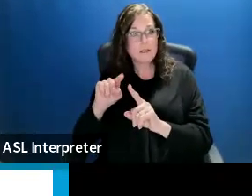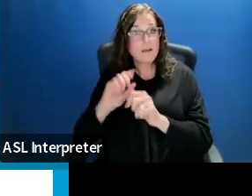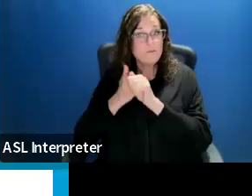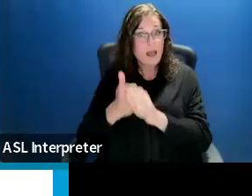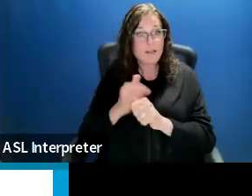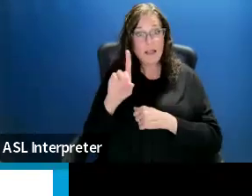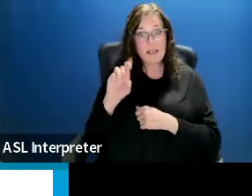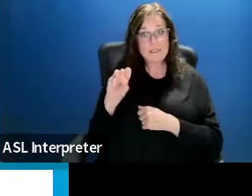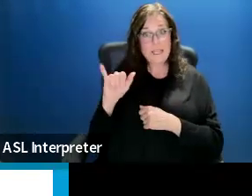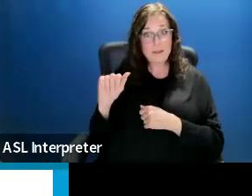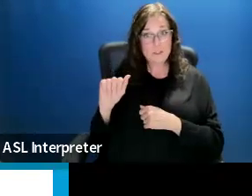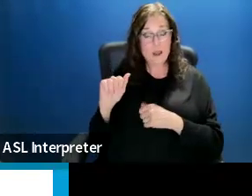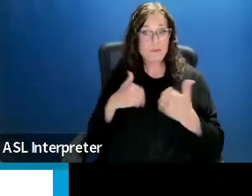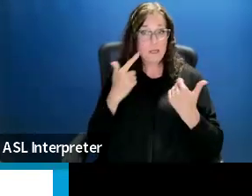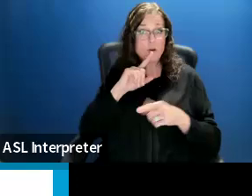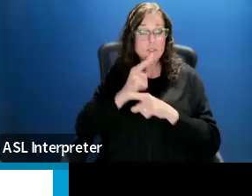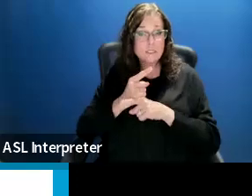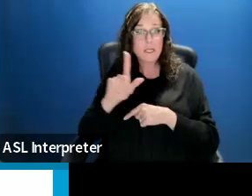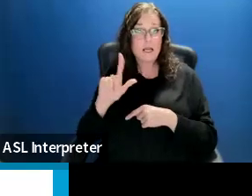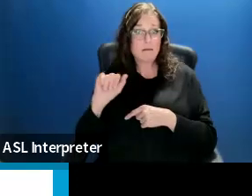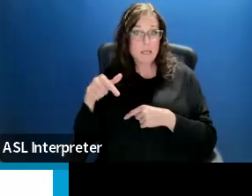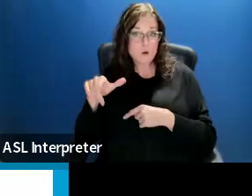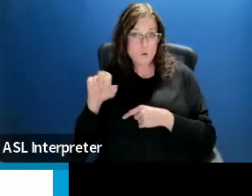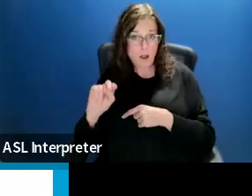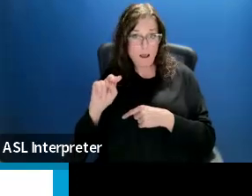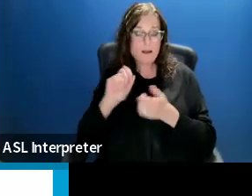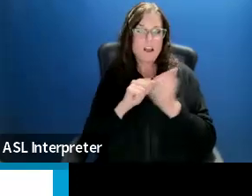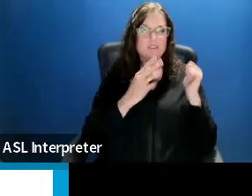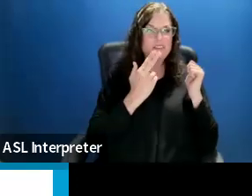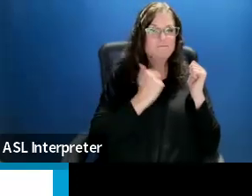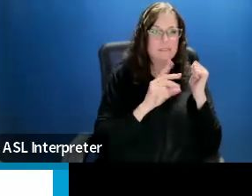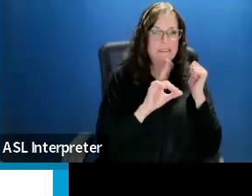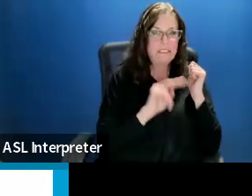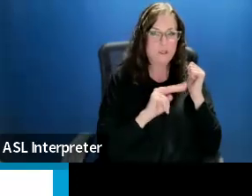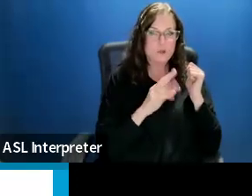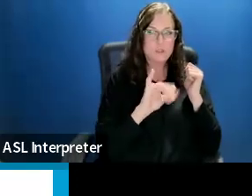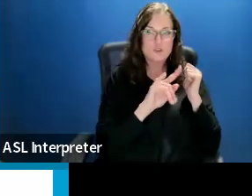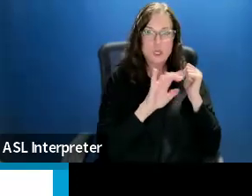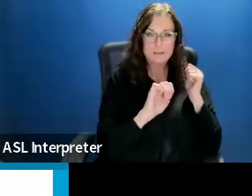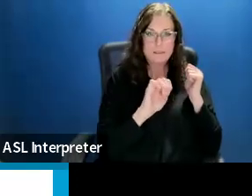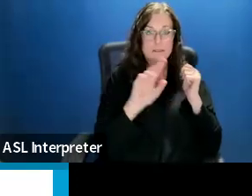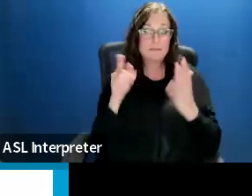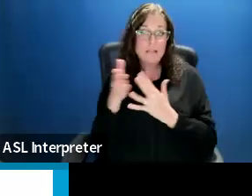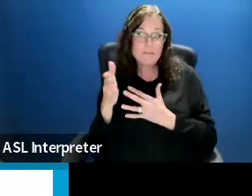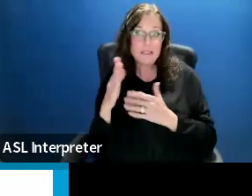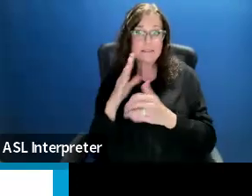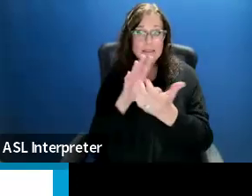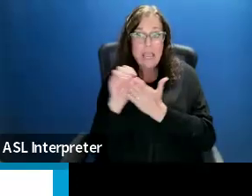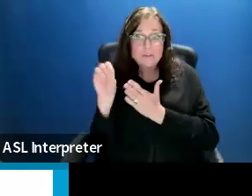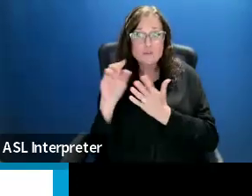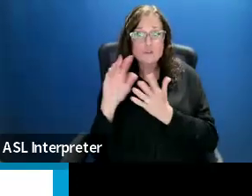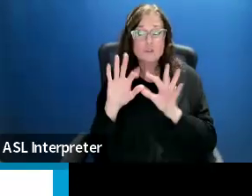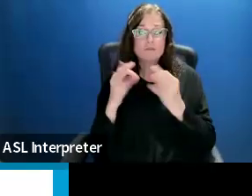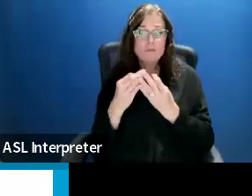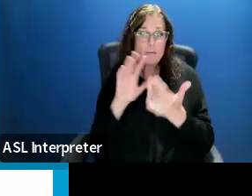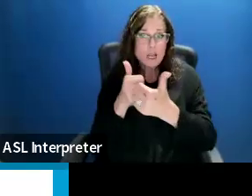follows Deja, the younger sister of Laquan, the protagonist of Dear Justice, as she navigates cancer, family challenges, and